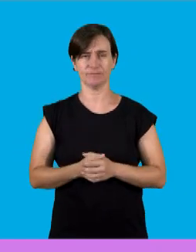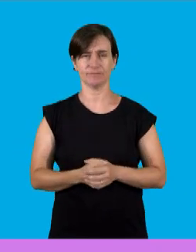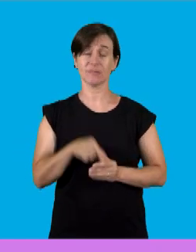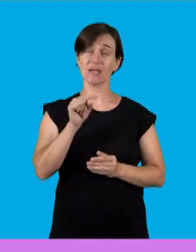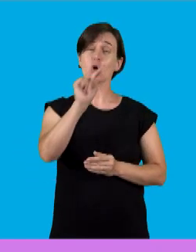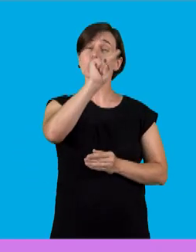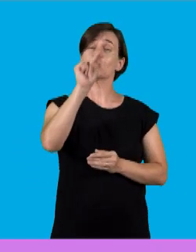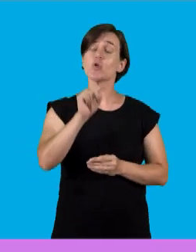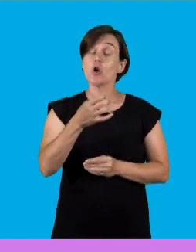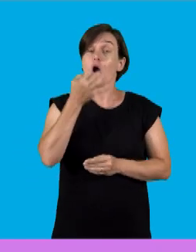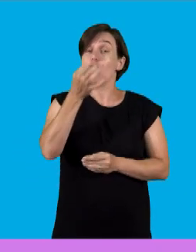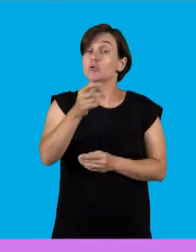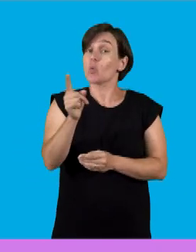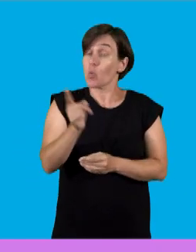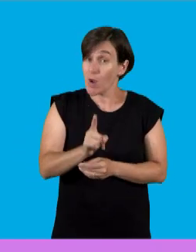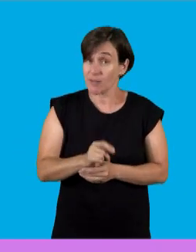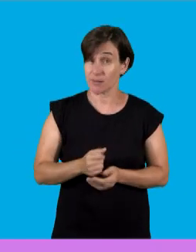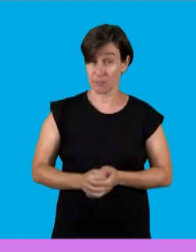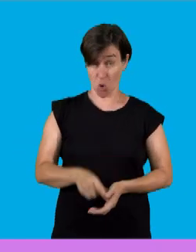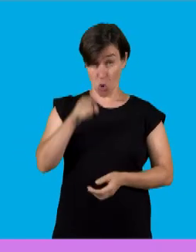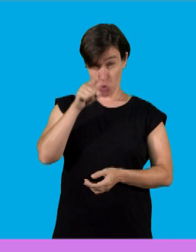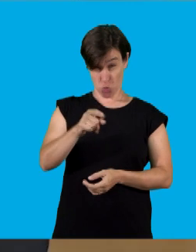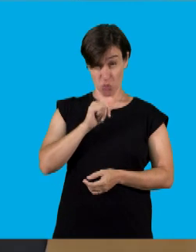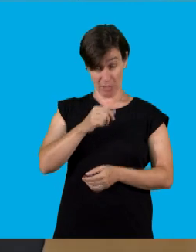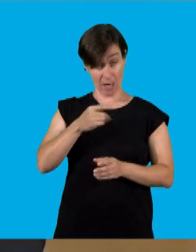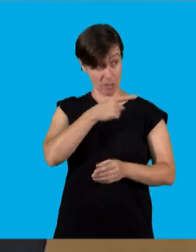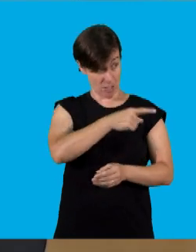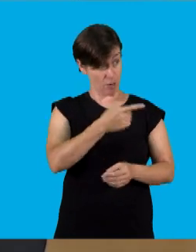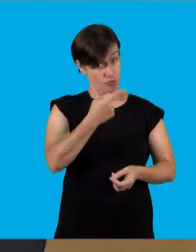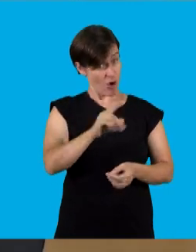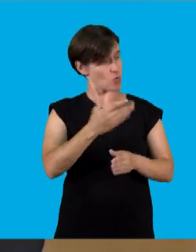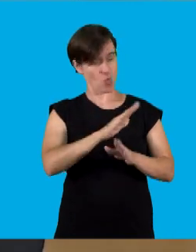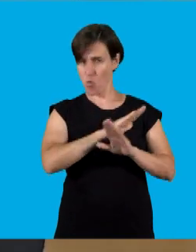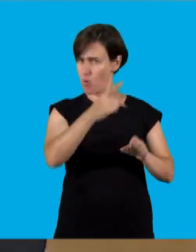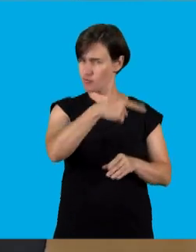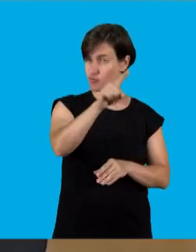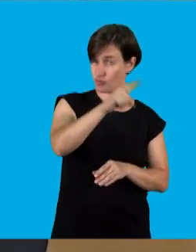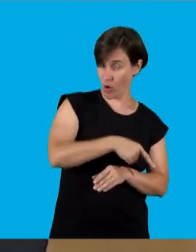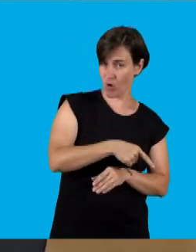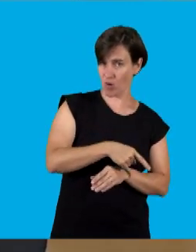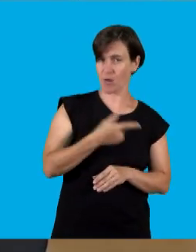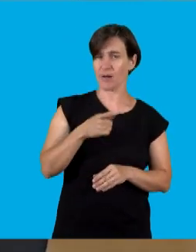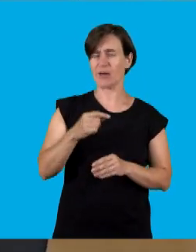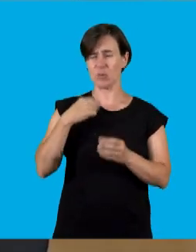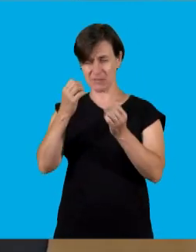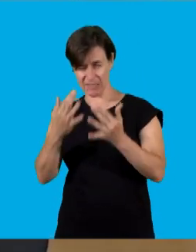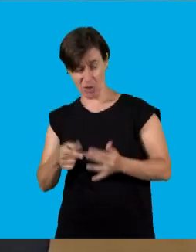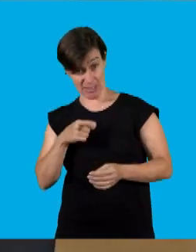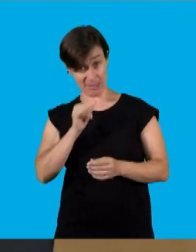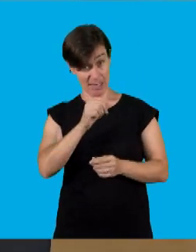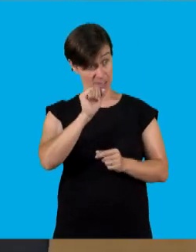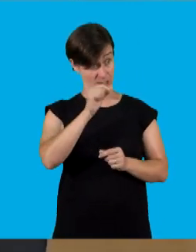our question specifically stated that we should verify whether his statement is correct based on our